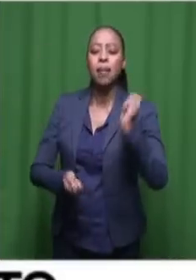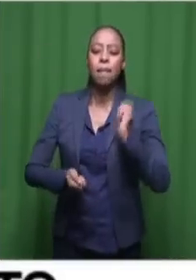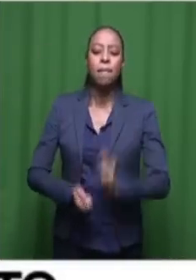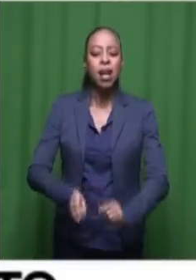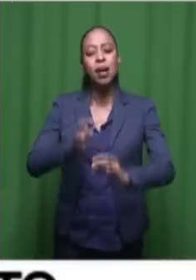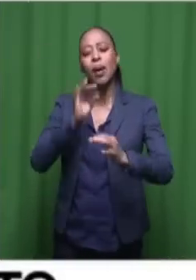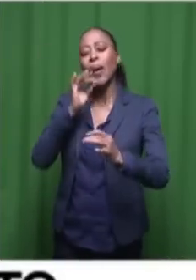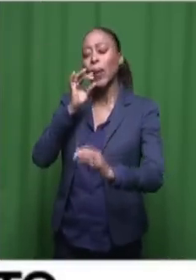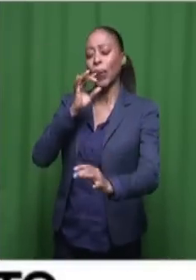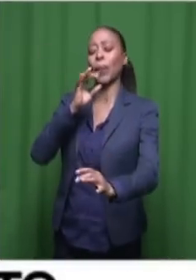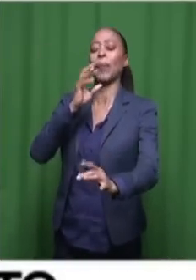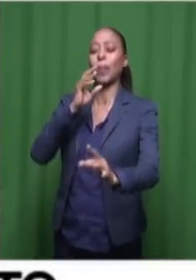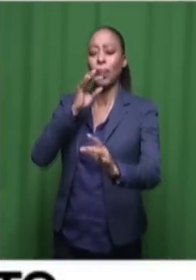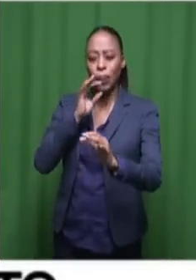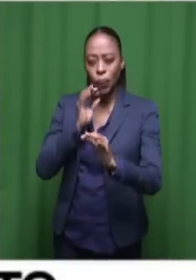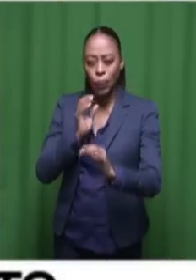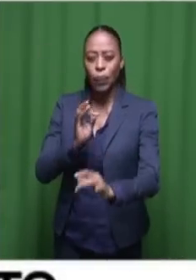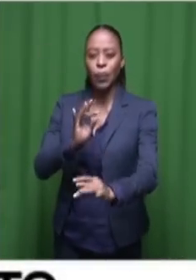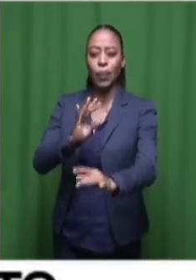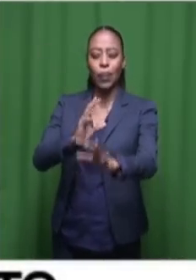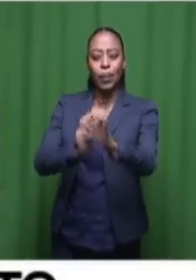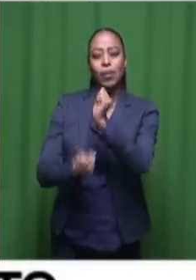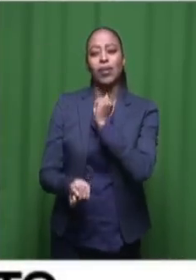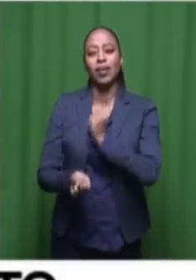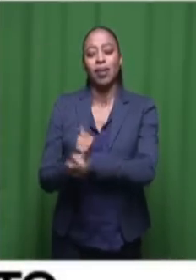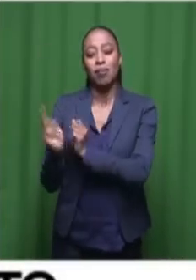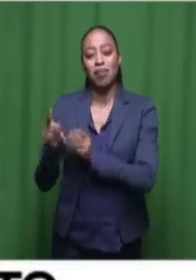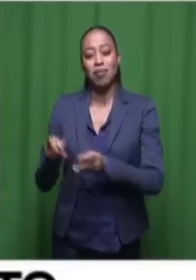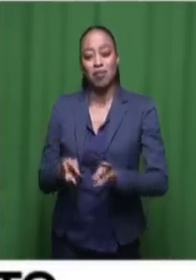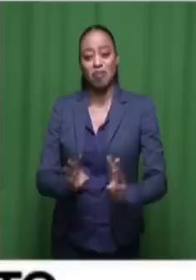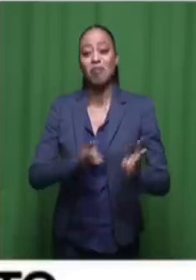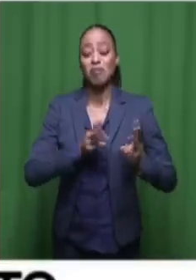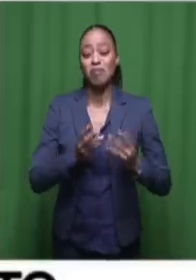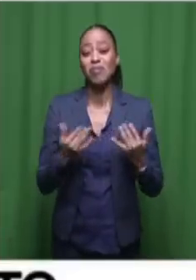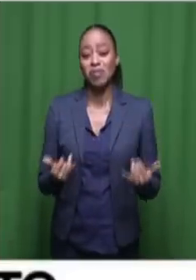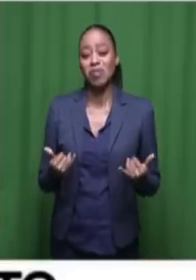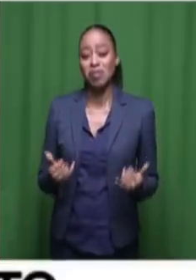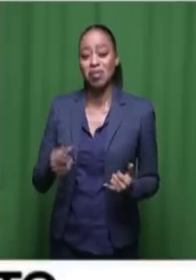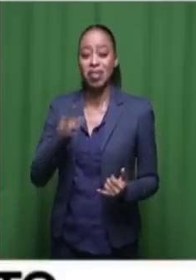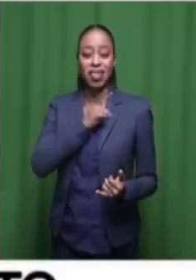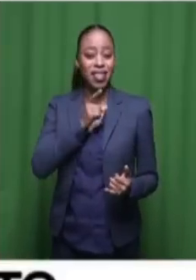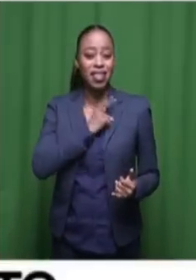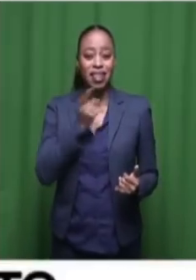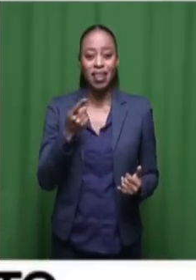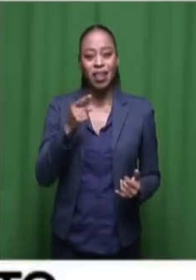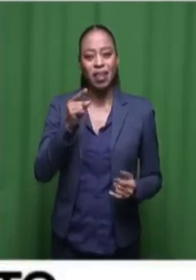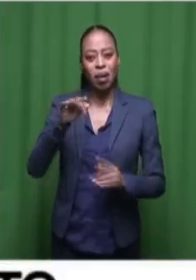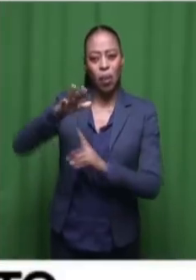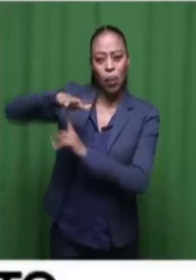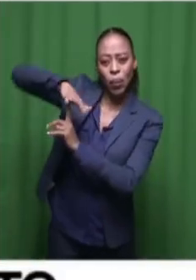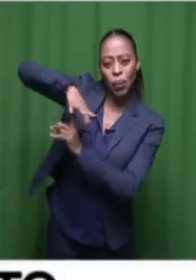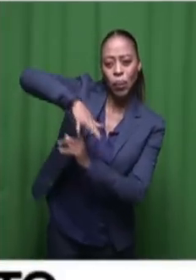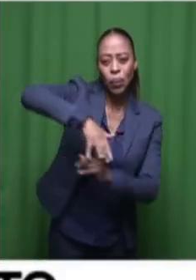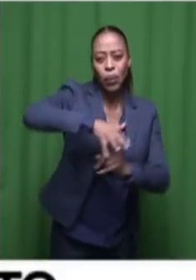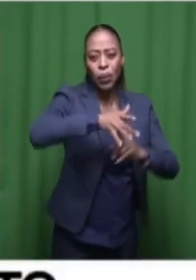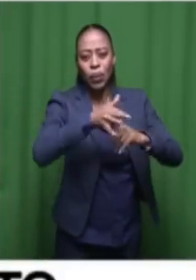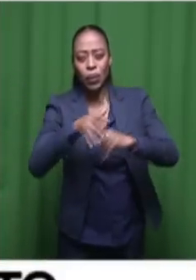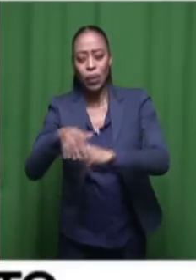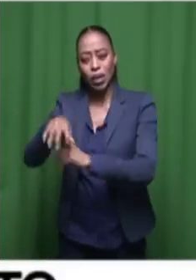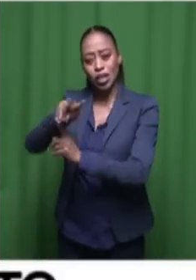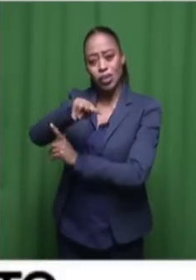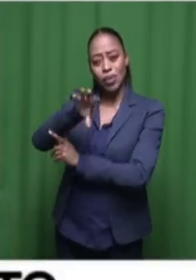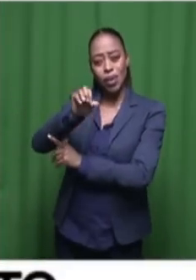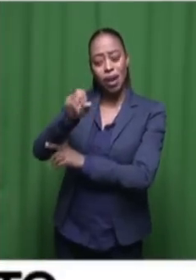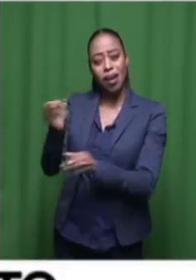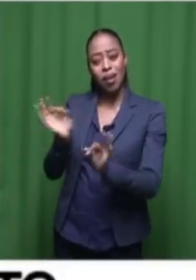that are ringing through the streets at the moment. The brigade of Gurkhas and the Royal Air Force that are numbering 200 musicians.